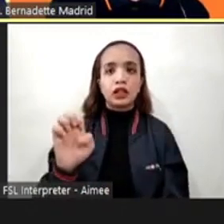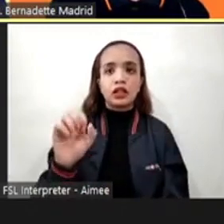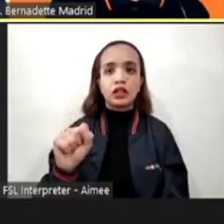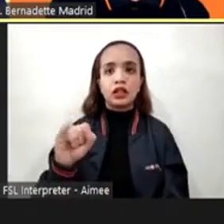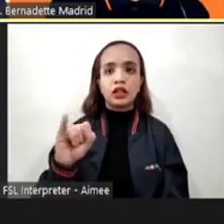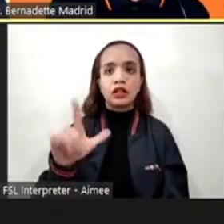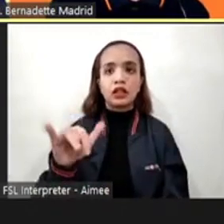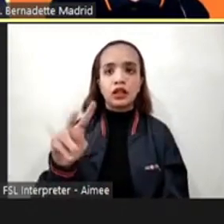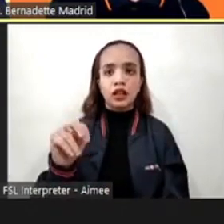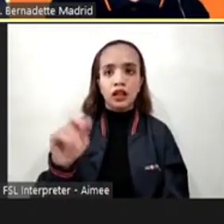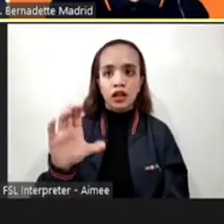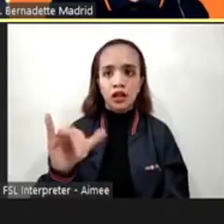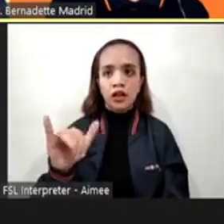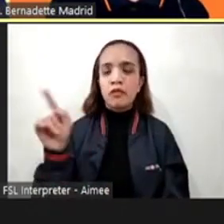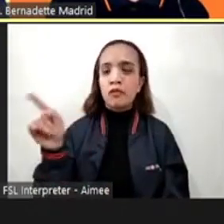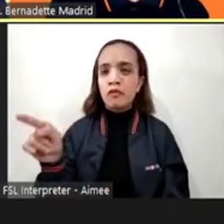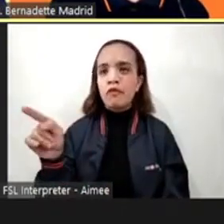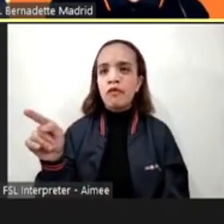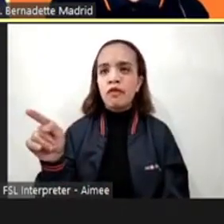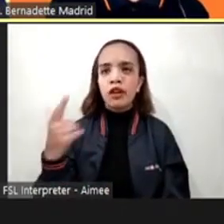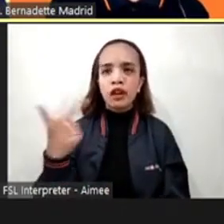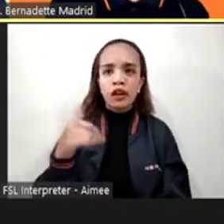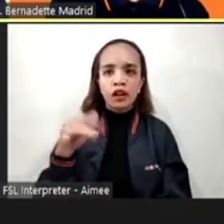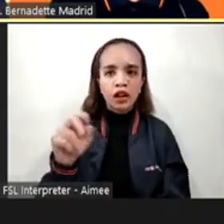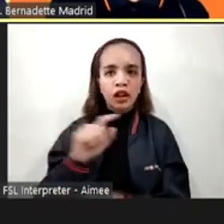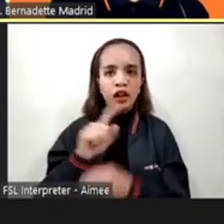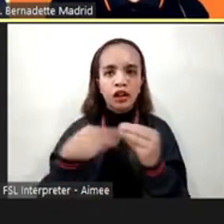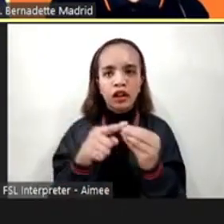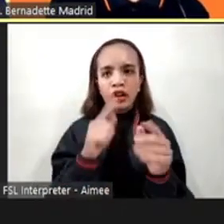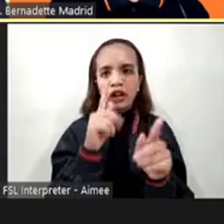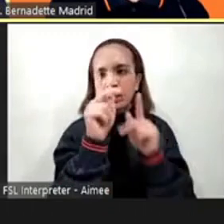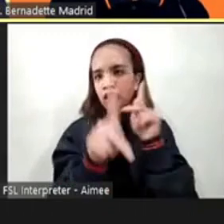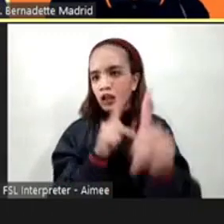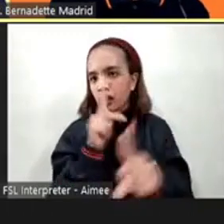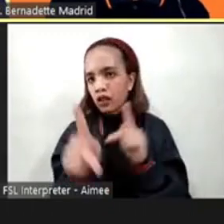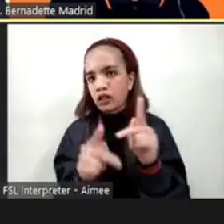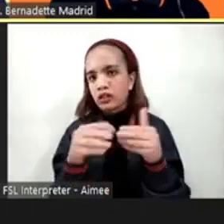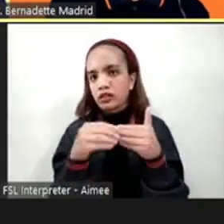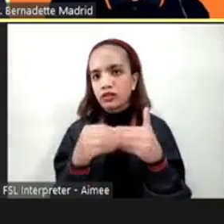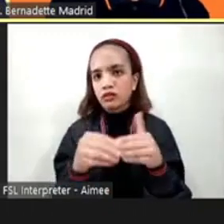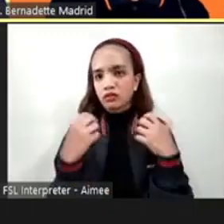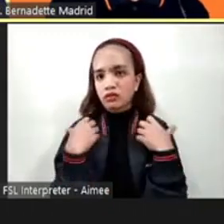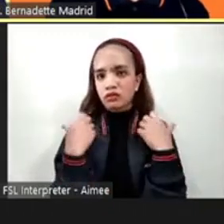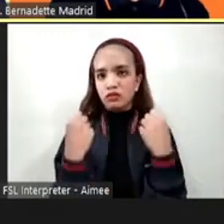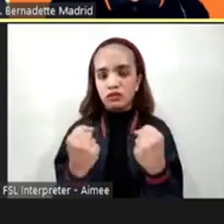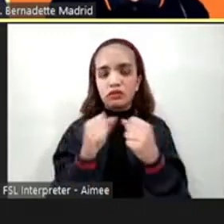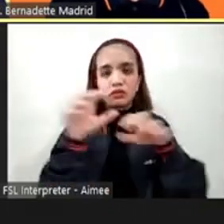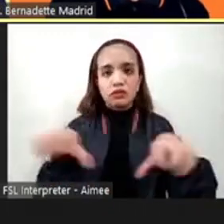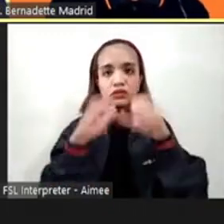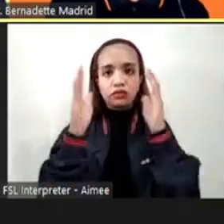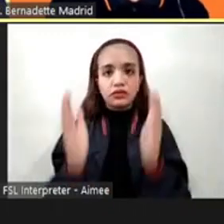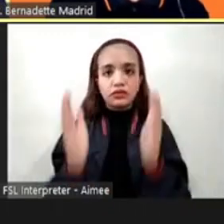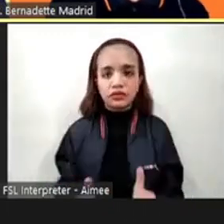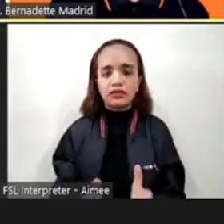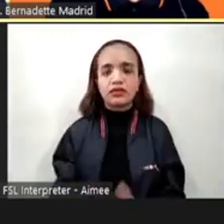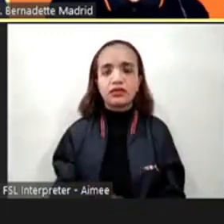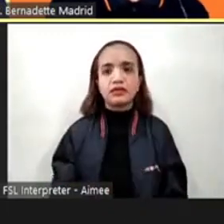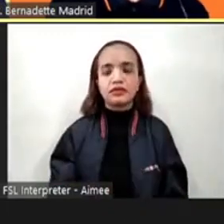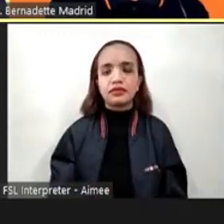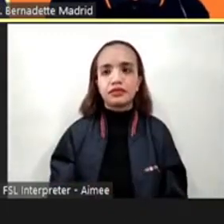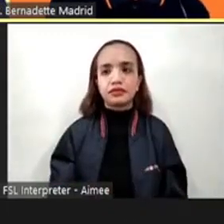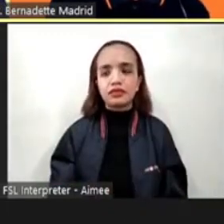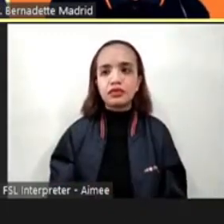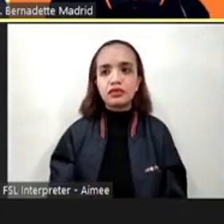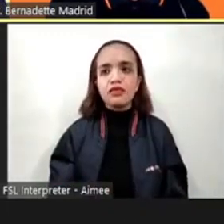Professor Gina already talked about the individual resiliency and workers' resiliency within an